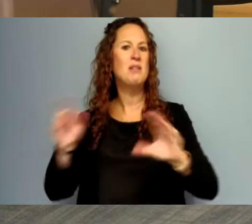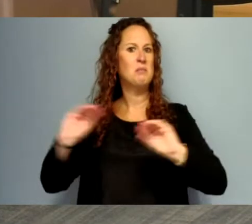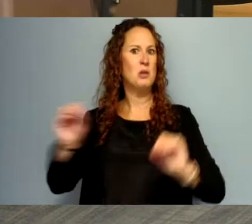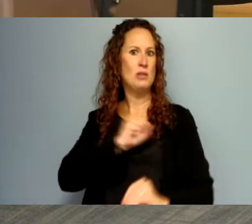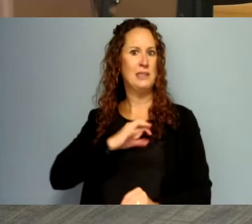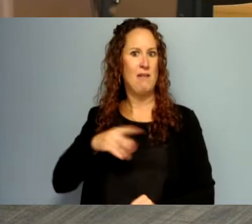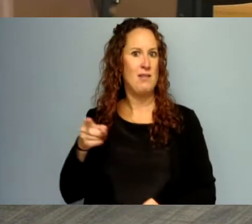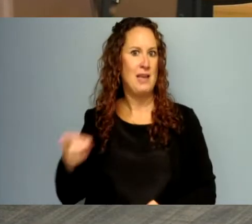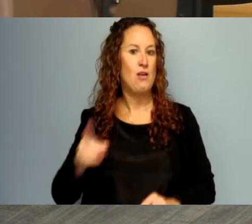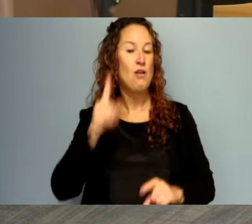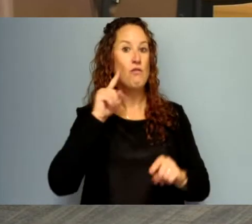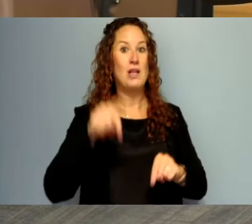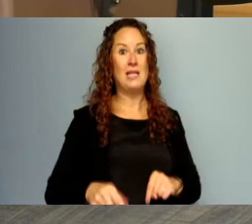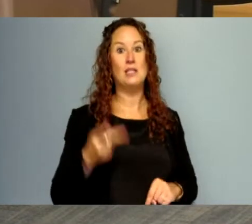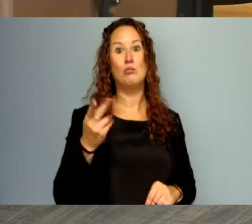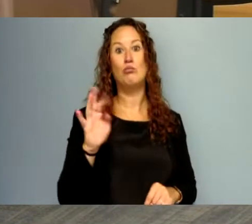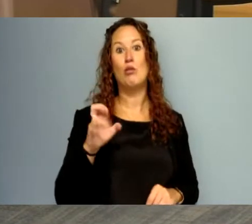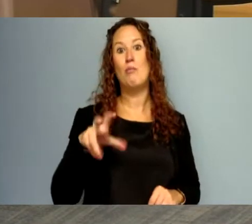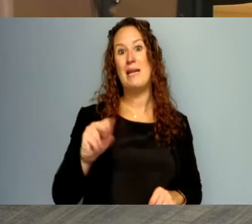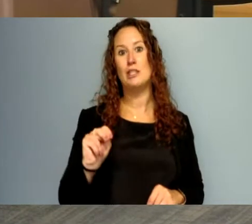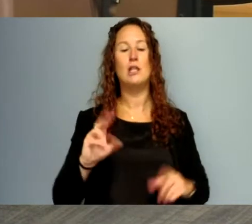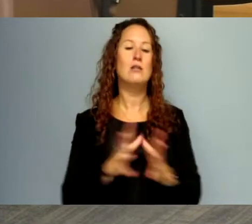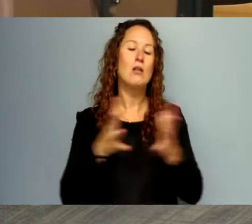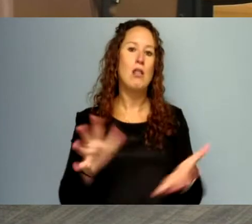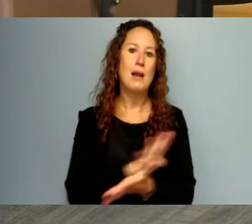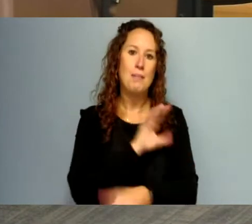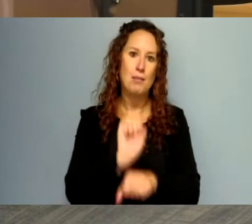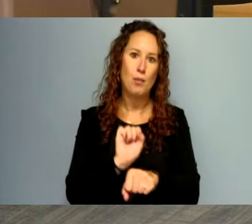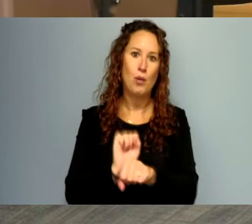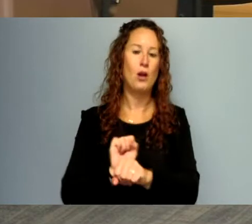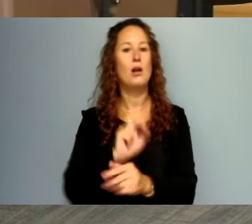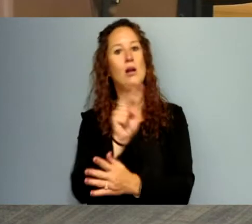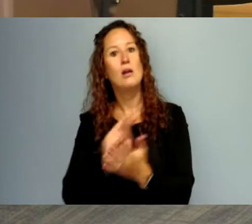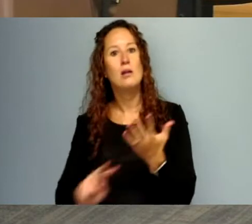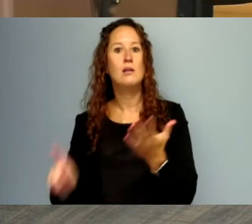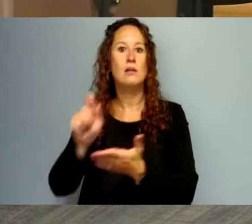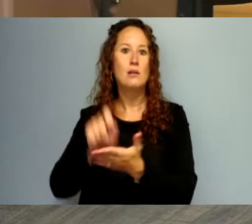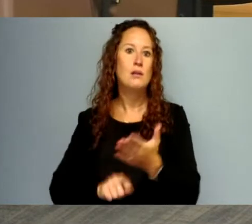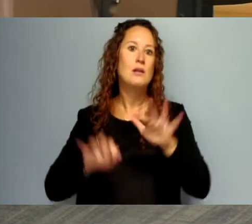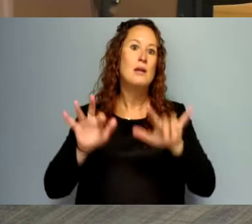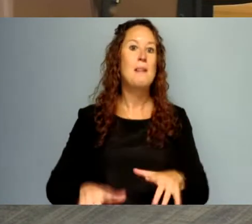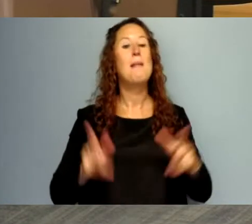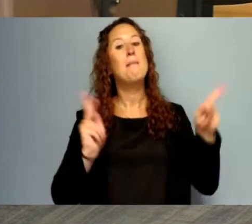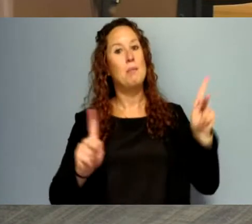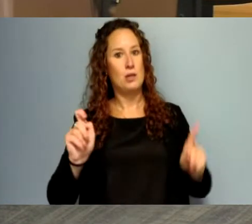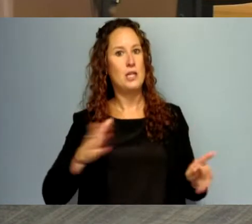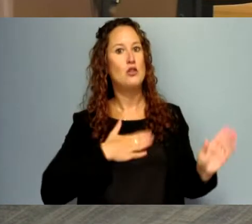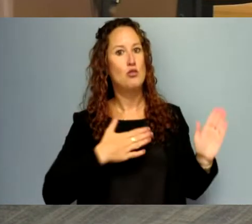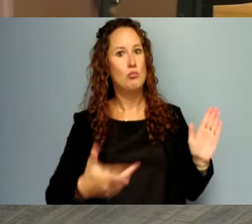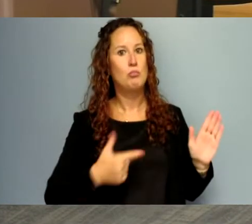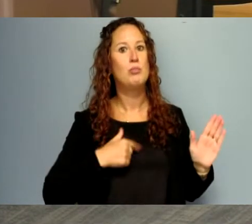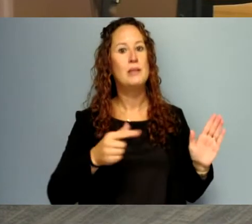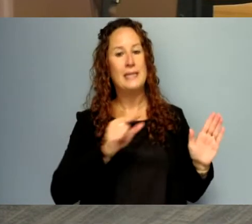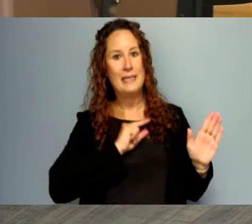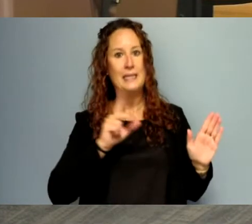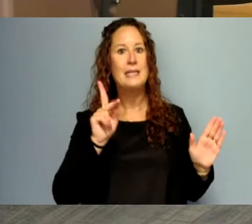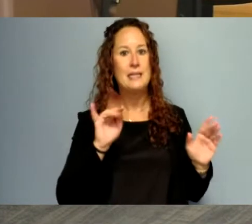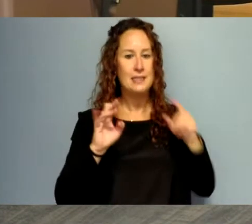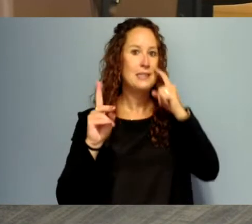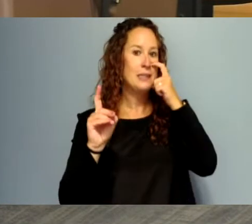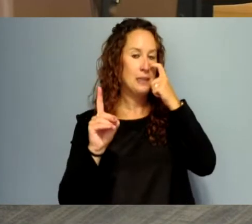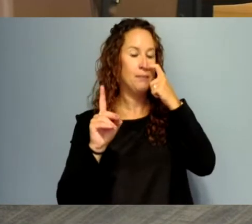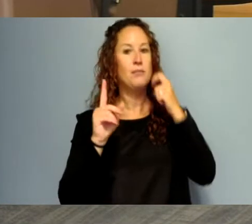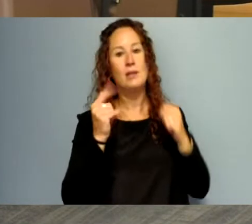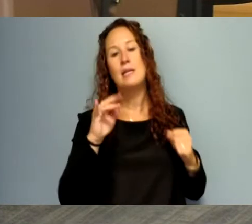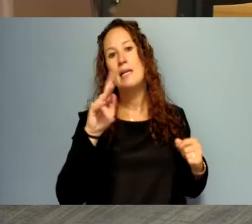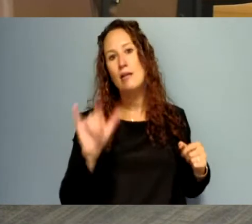DCDP probation, there's a lot of paperwork associated with that because the people have to actually plead guilty. There's colloquies, there's a lot of work that